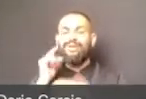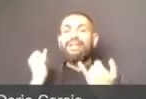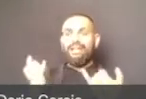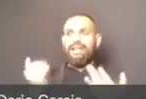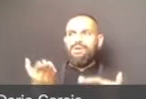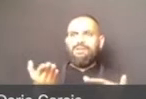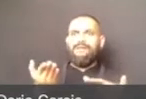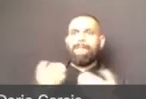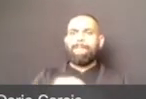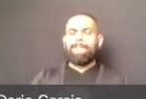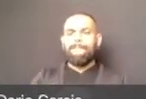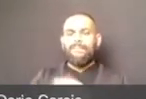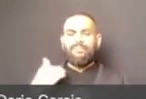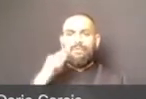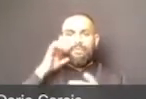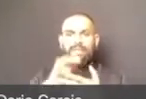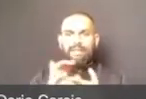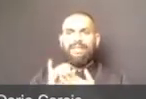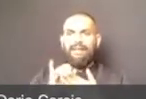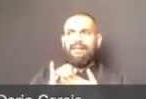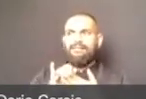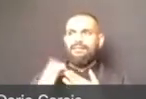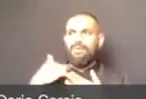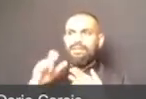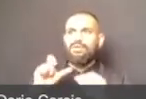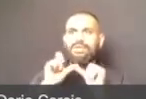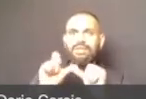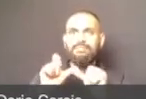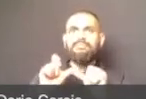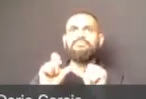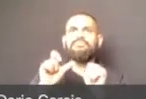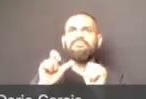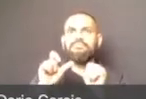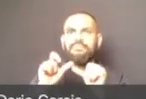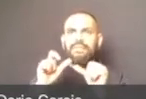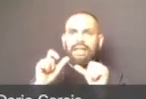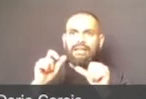are. And we do believe that that we need to keep slicing the pie